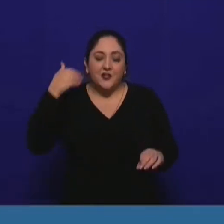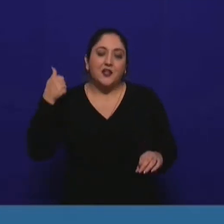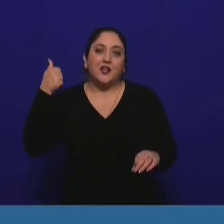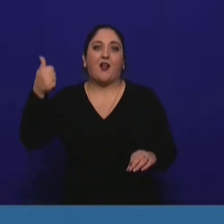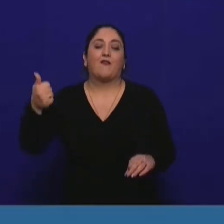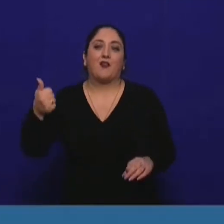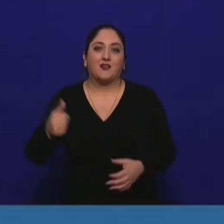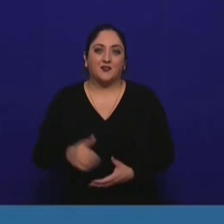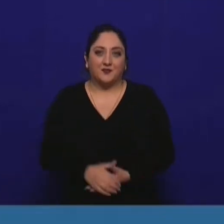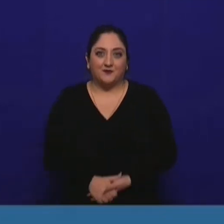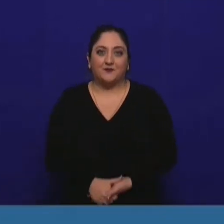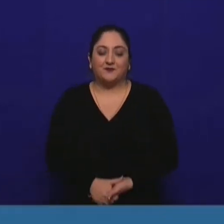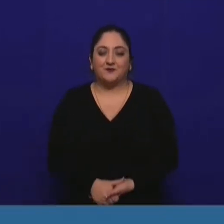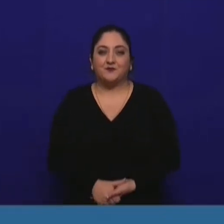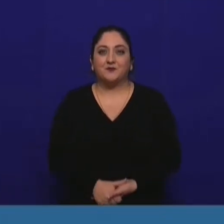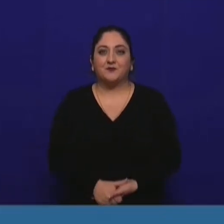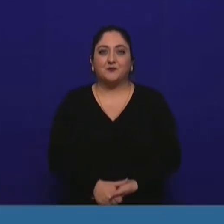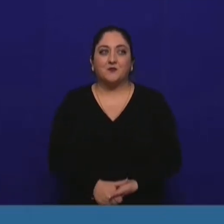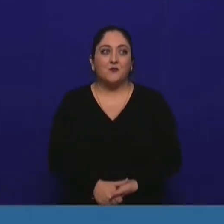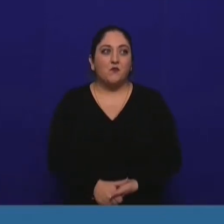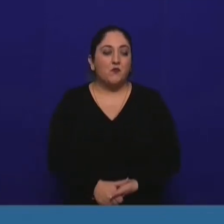li huwa recovered.